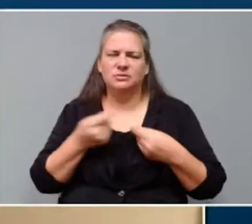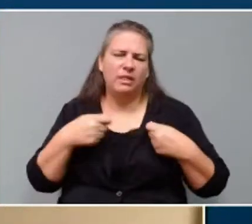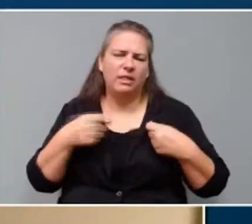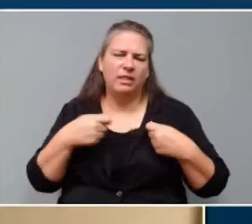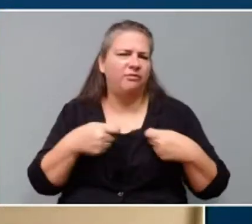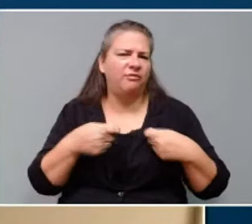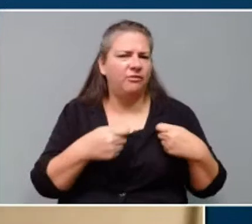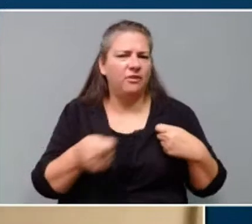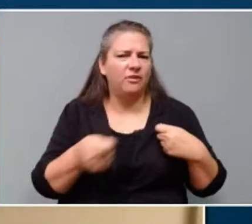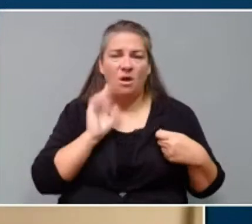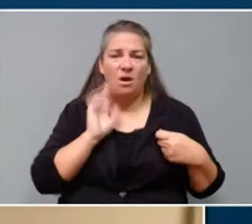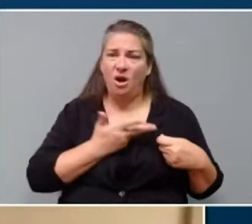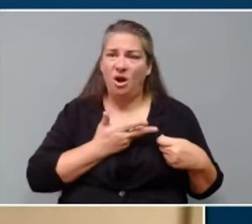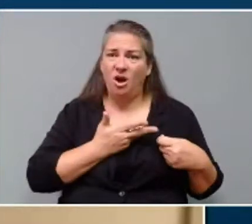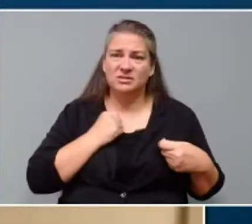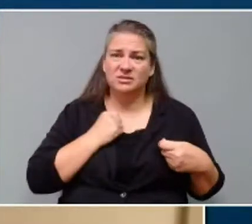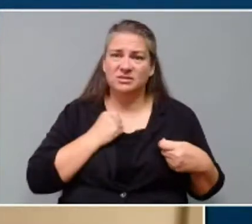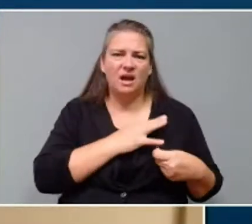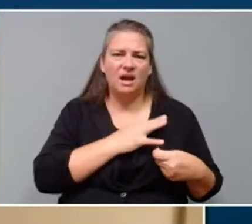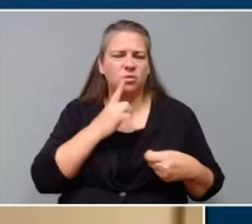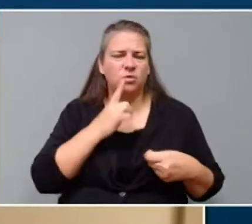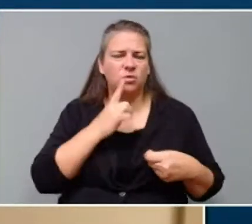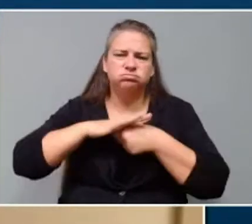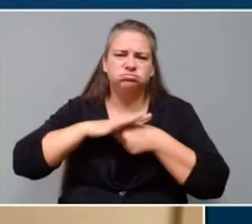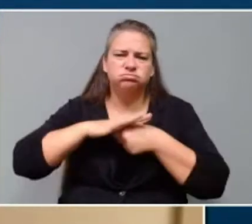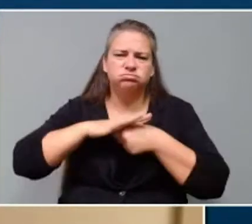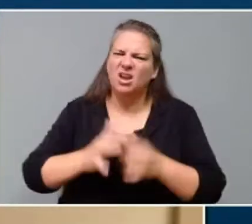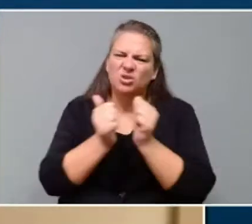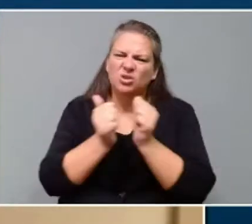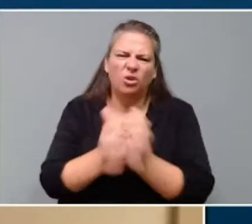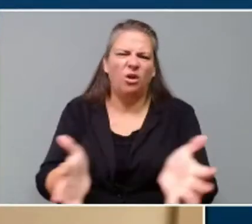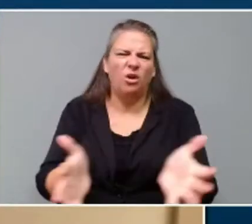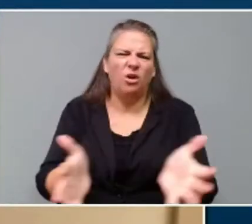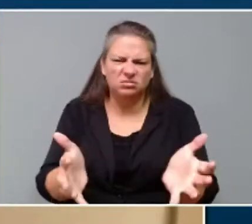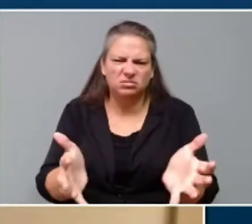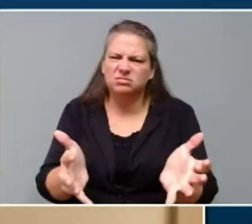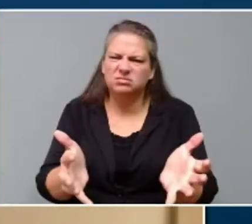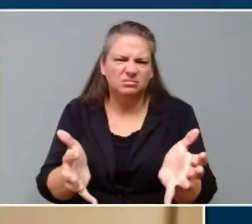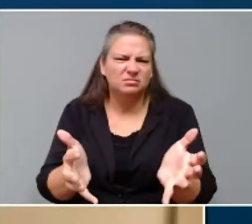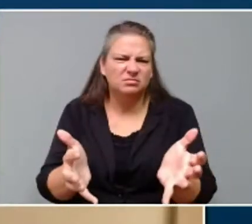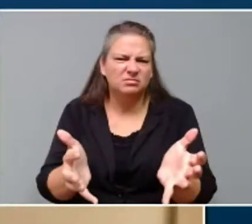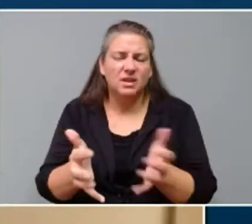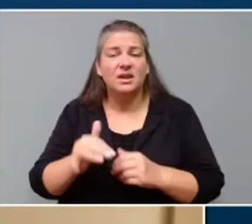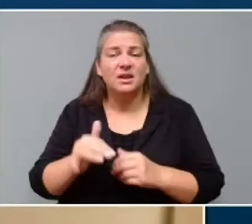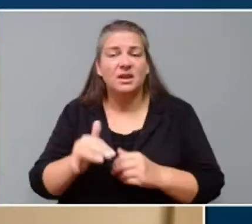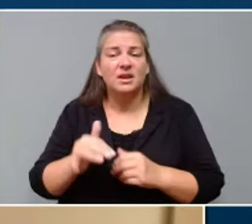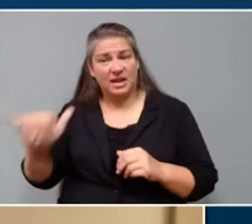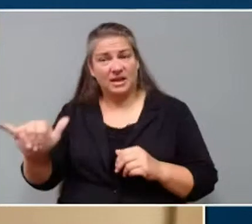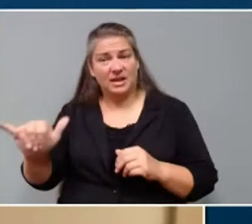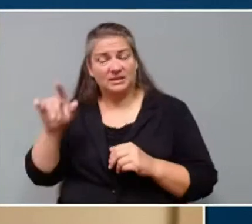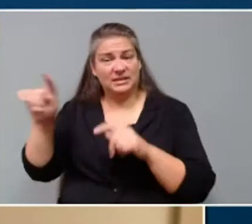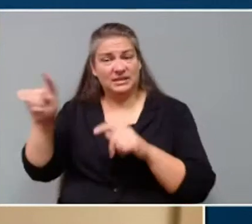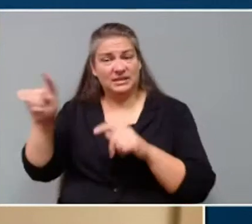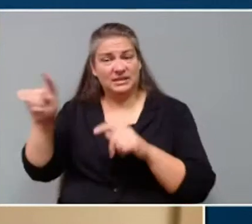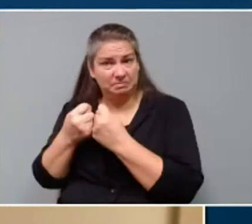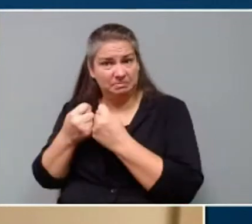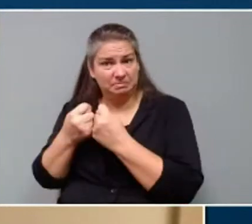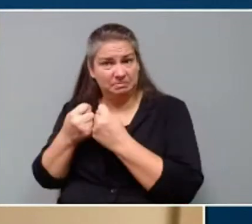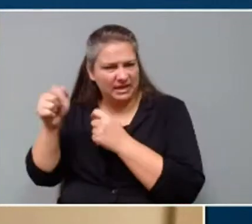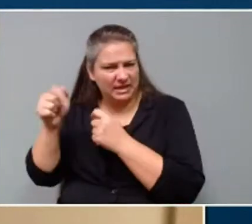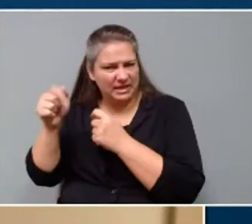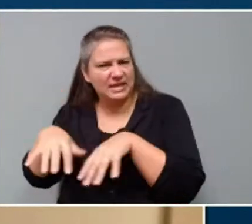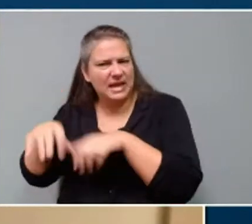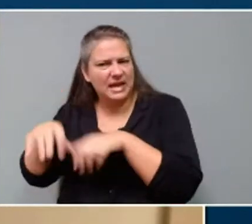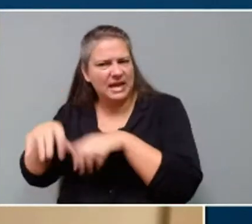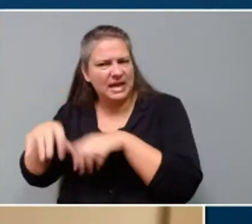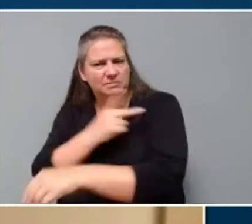staff they're just exhausted. And the DMAT team is able to take patients, and that allows our team